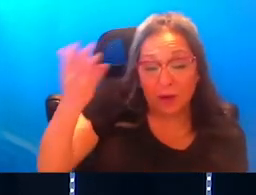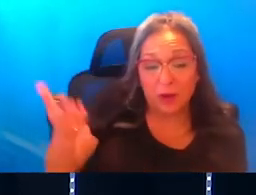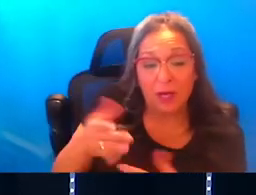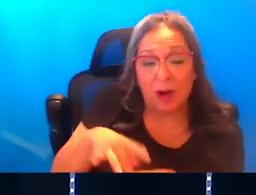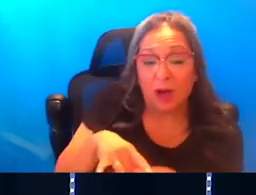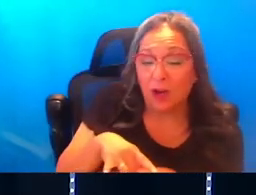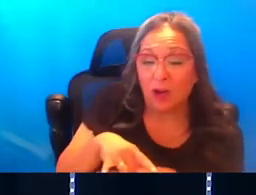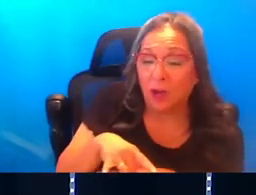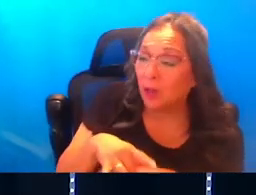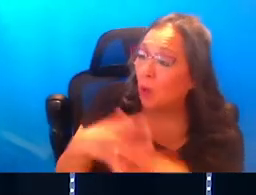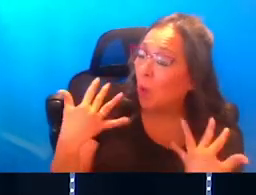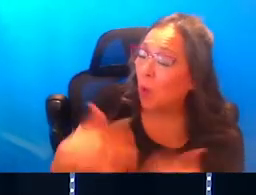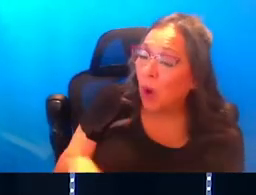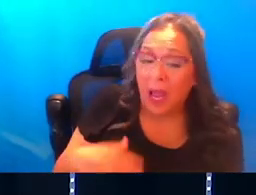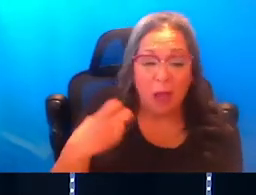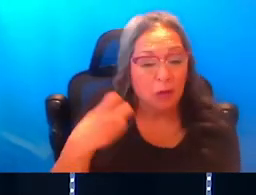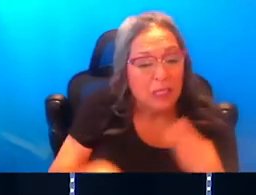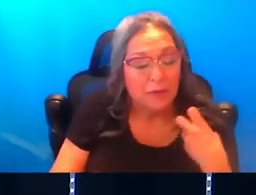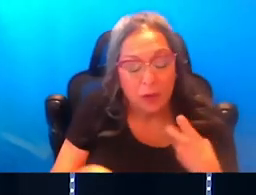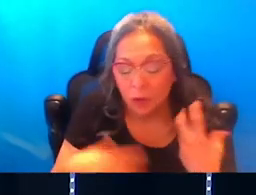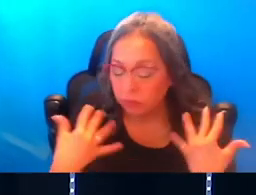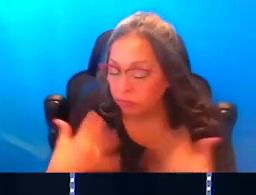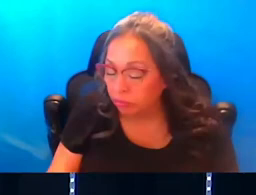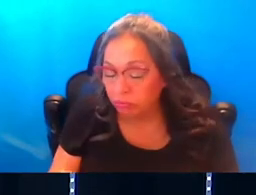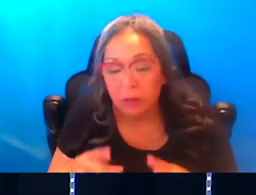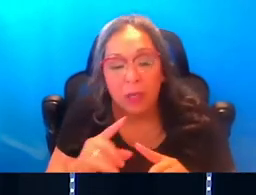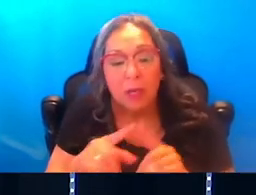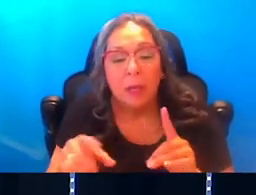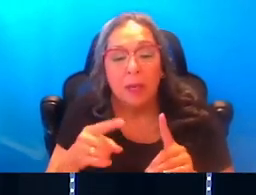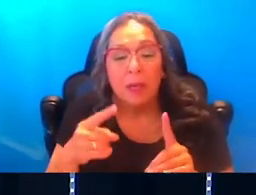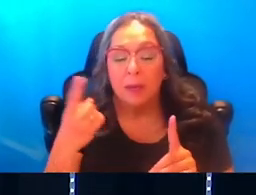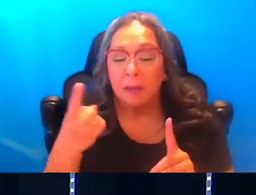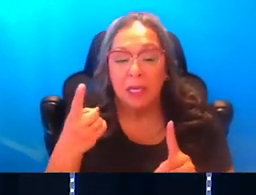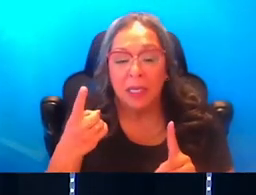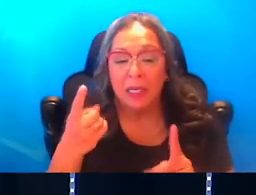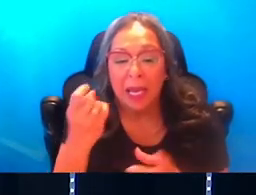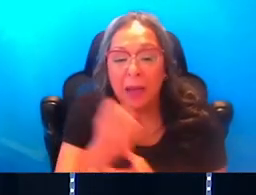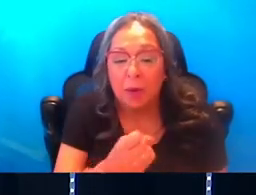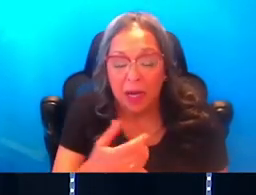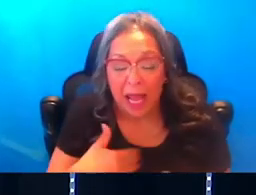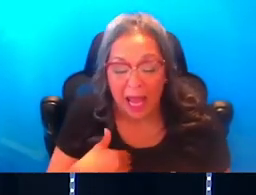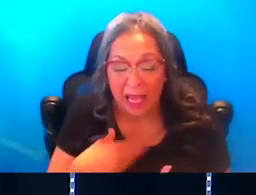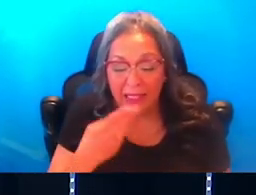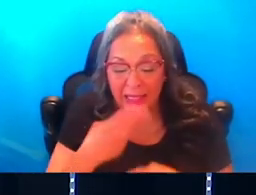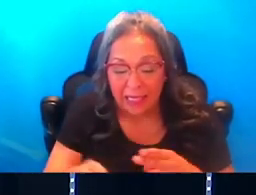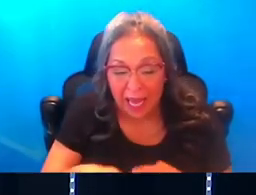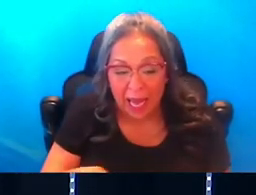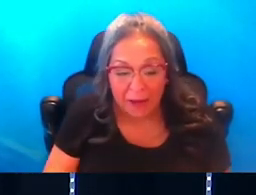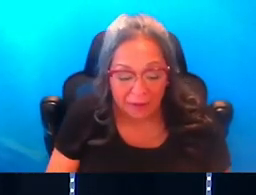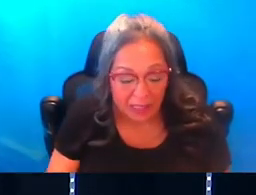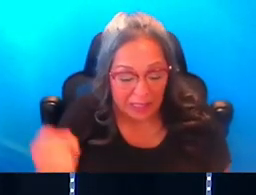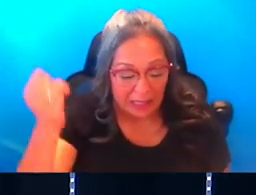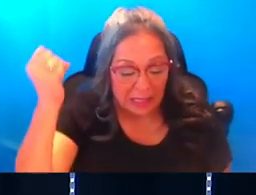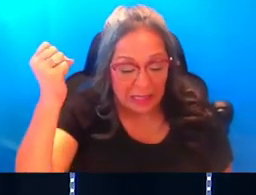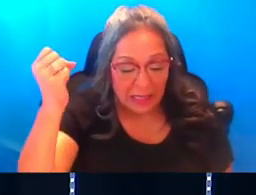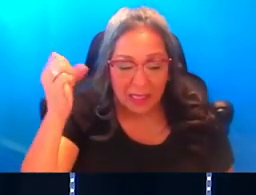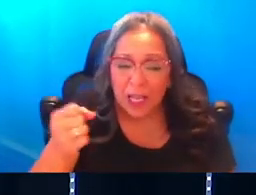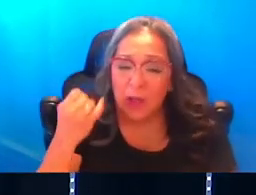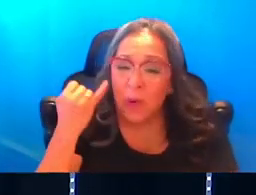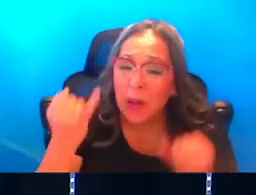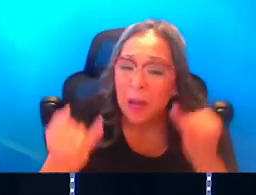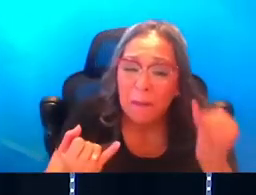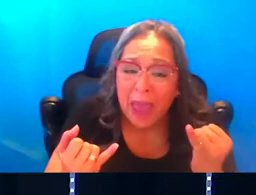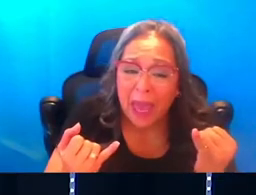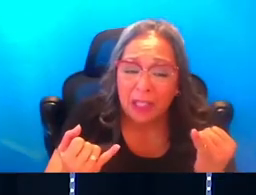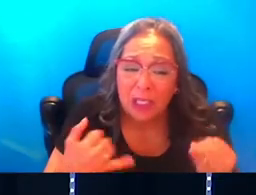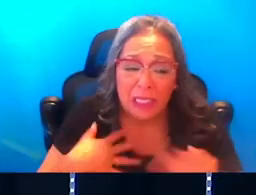stuff. And somehow the knife goes up in Abraham's hand. And can you imagine how full body